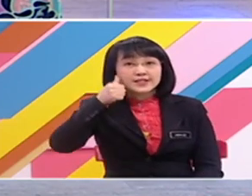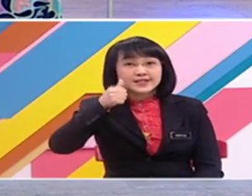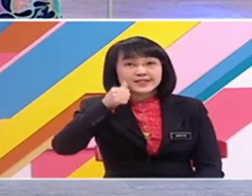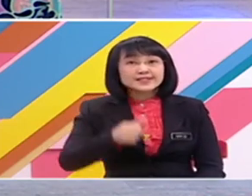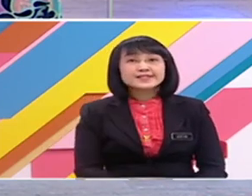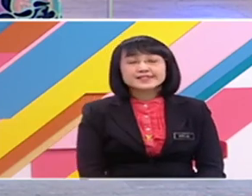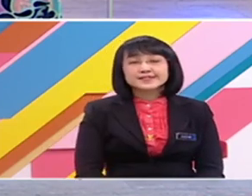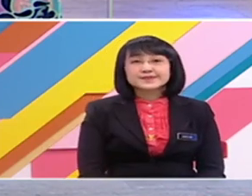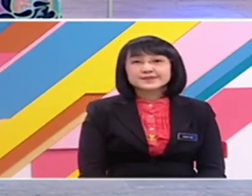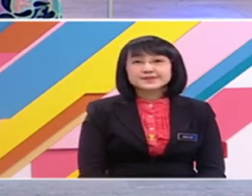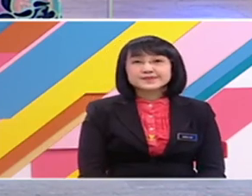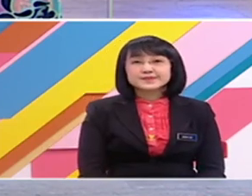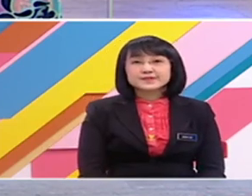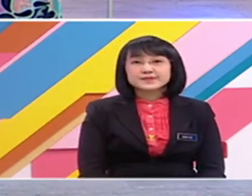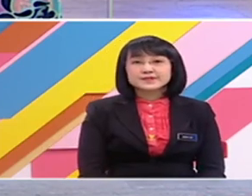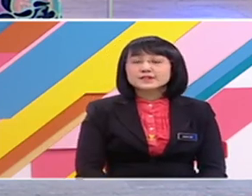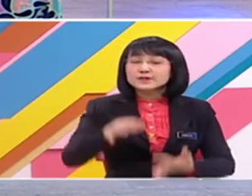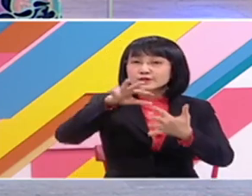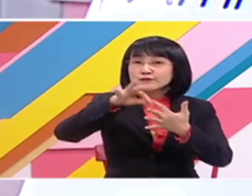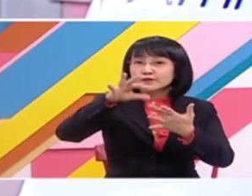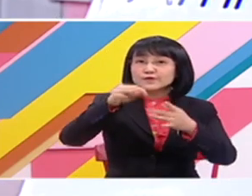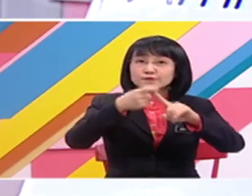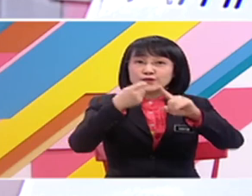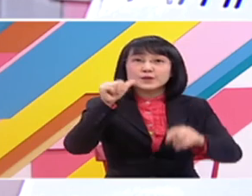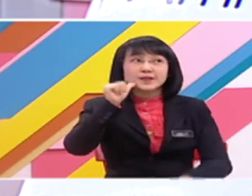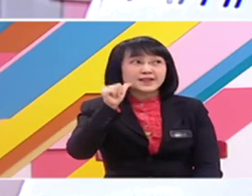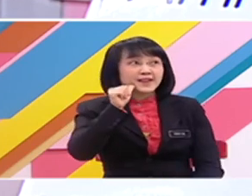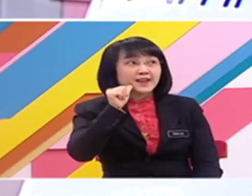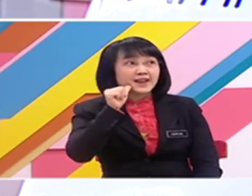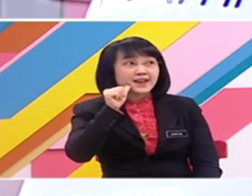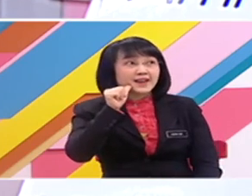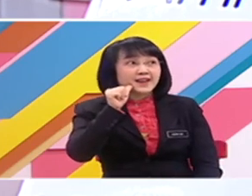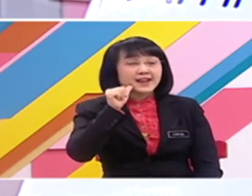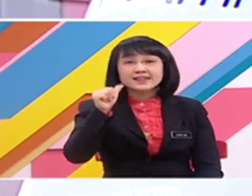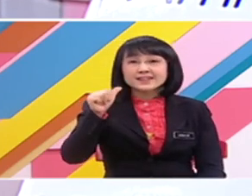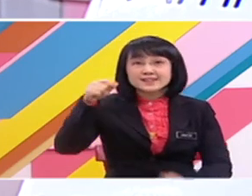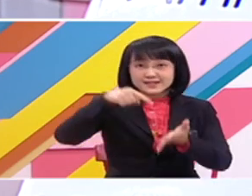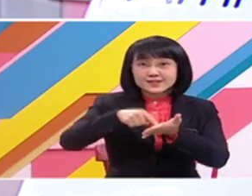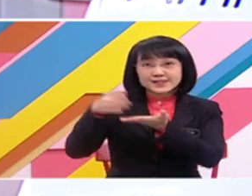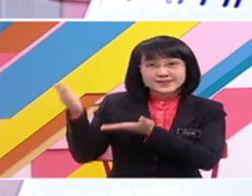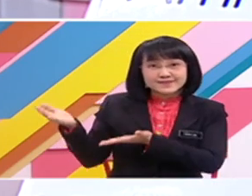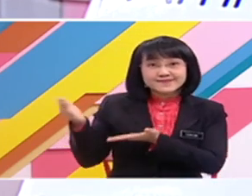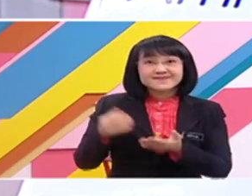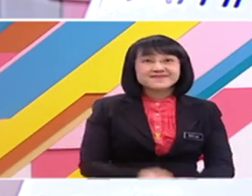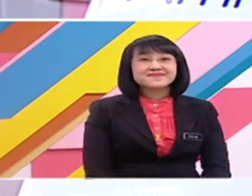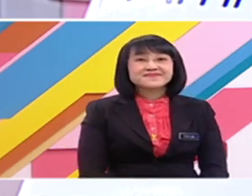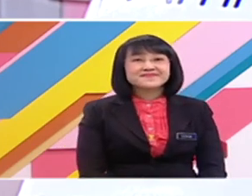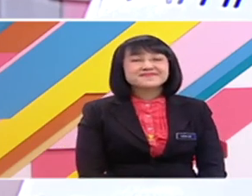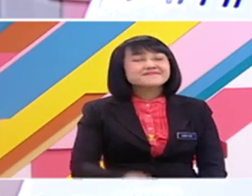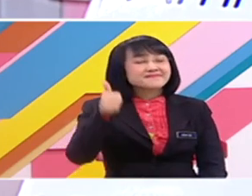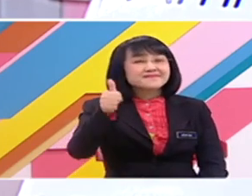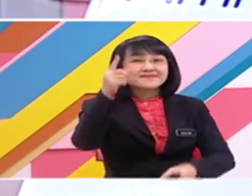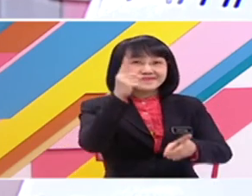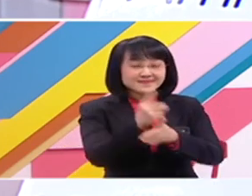Amna's column. So I think it's this one, teacher. Alright, okay. Good job, Fika. Should I spell